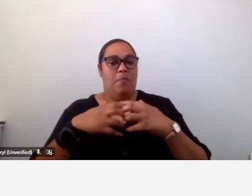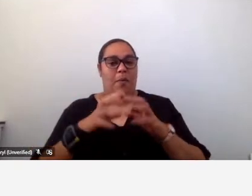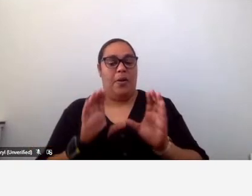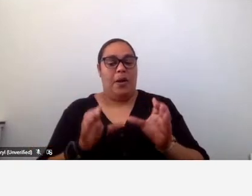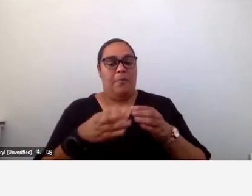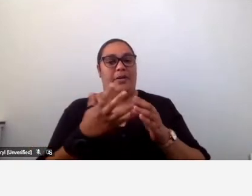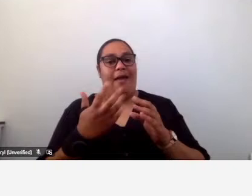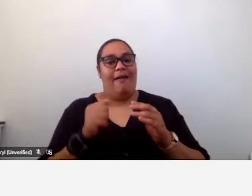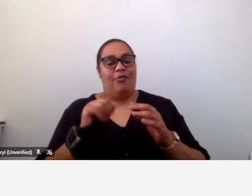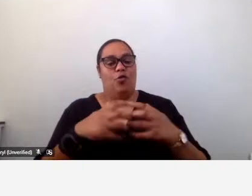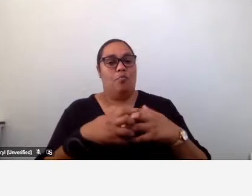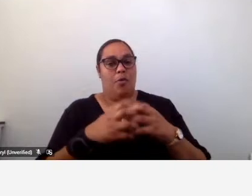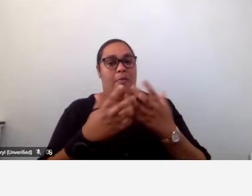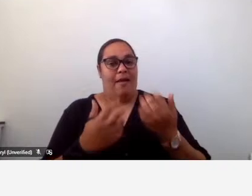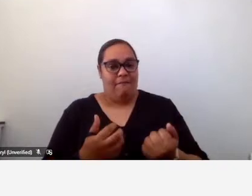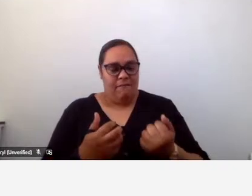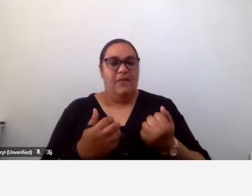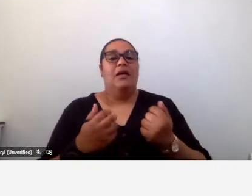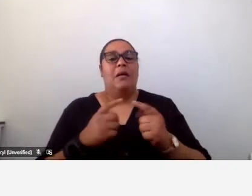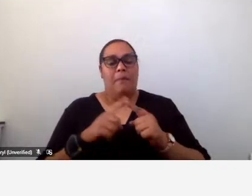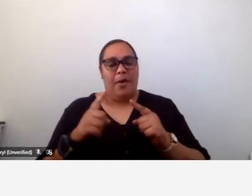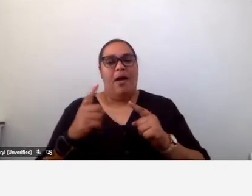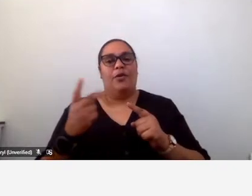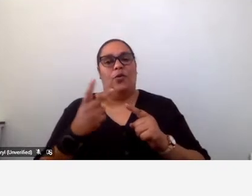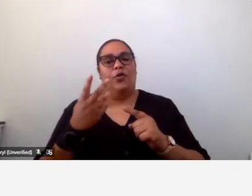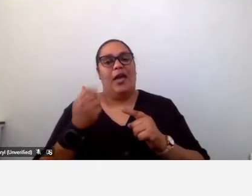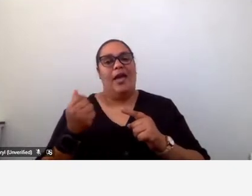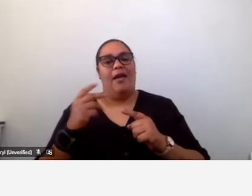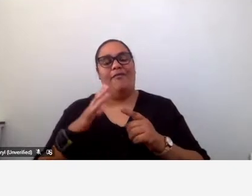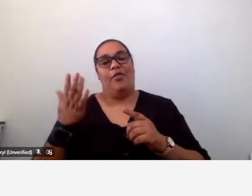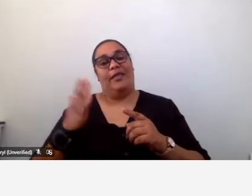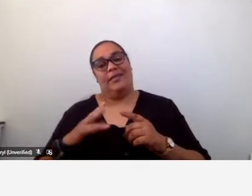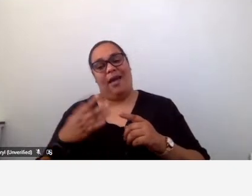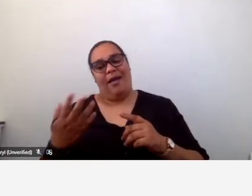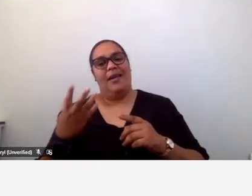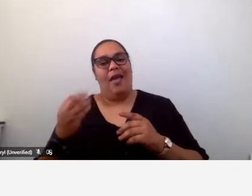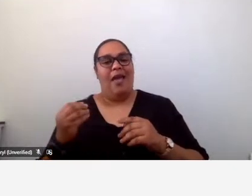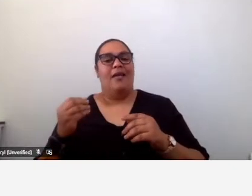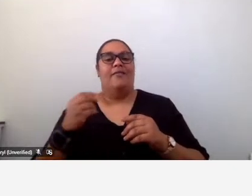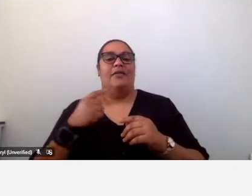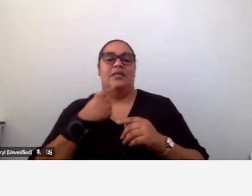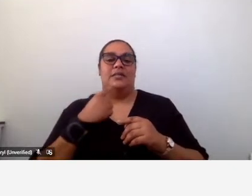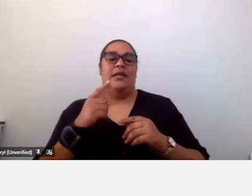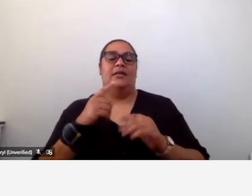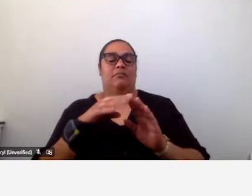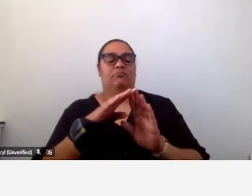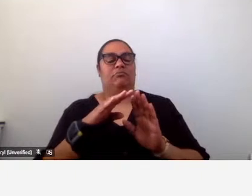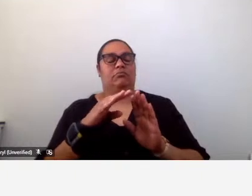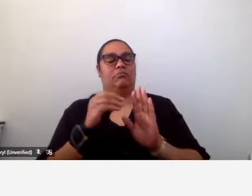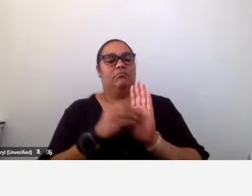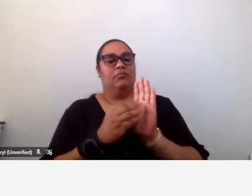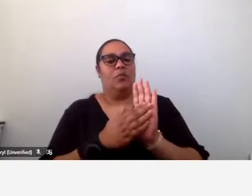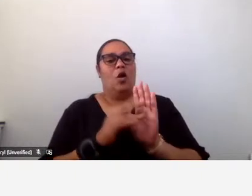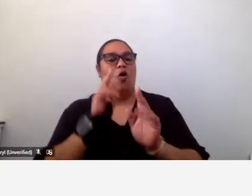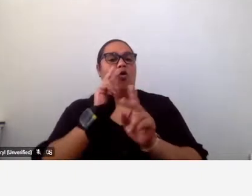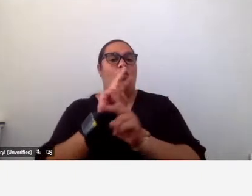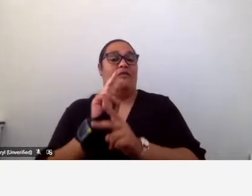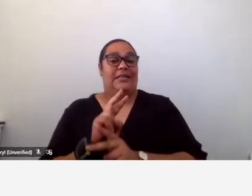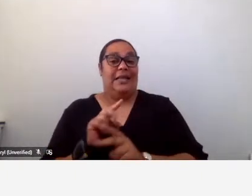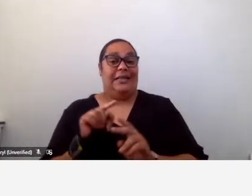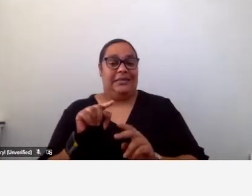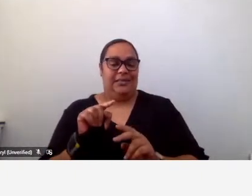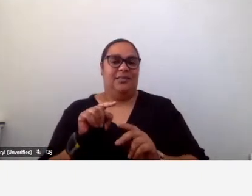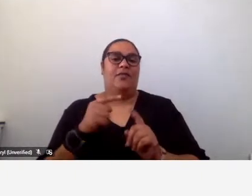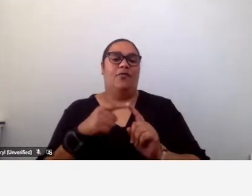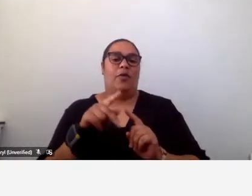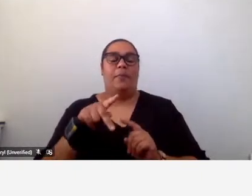Committee, has been established. And on the sites, we have moved that under the oversight of